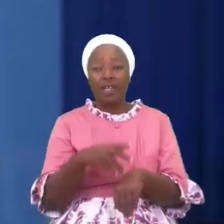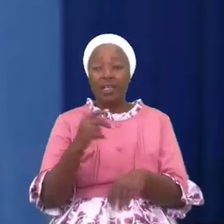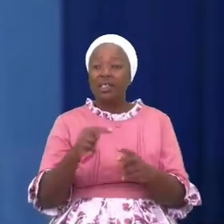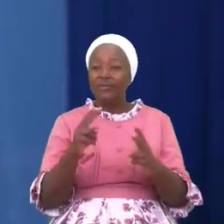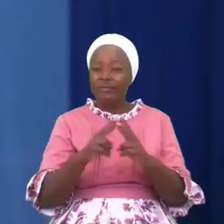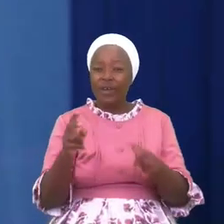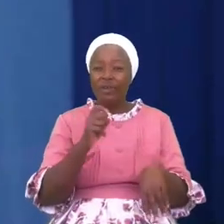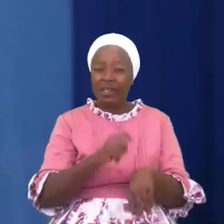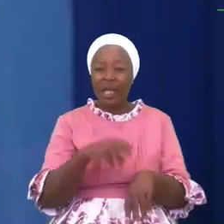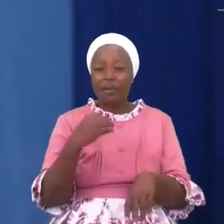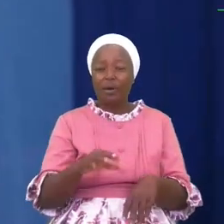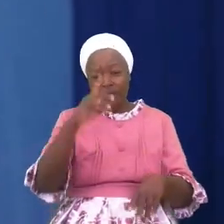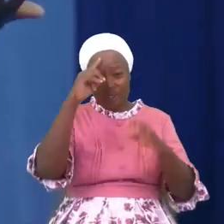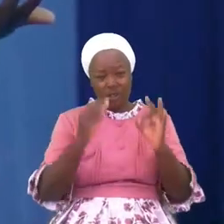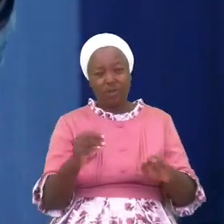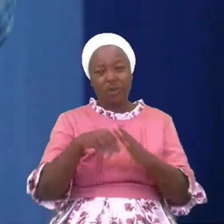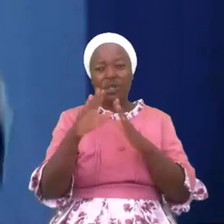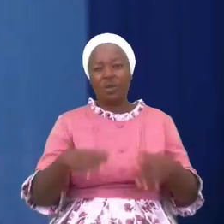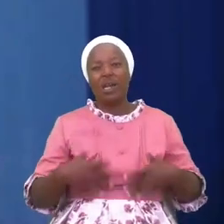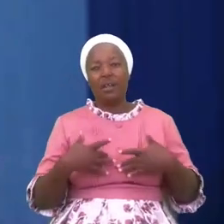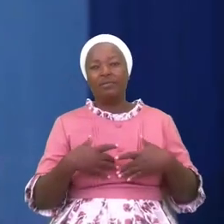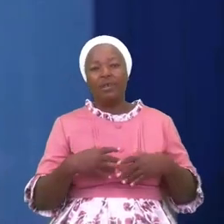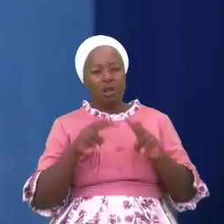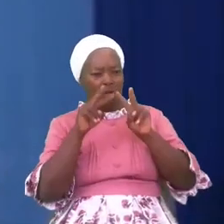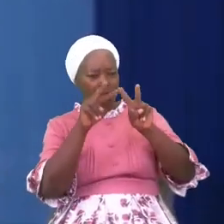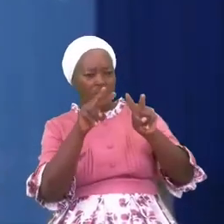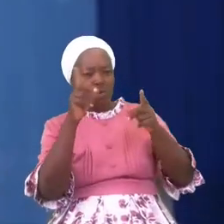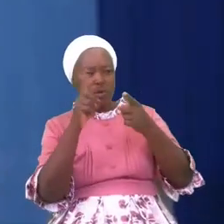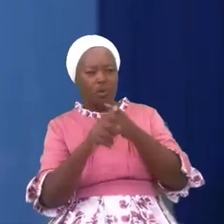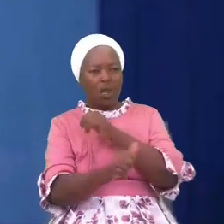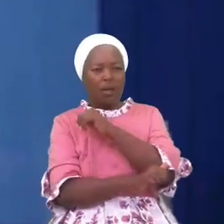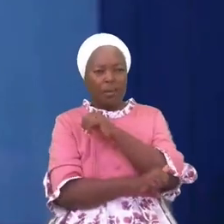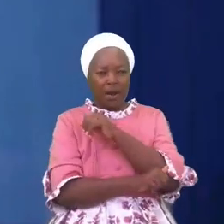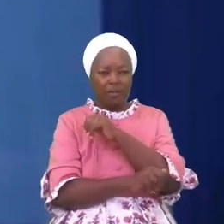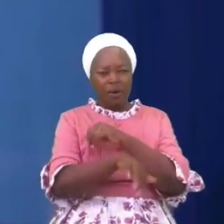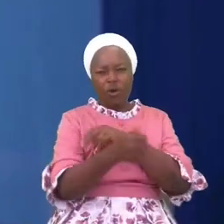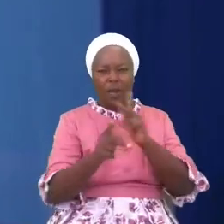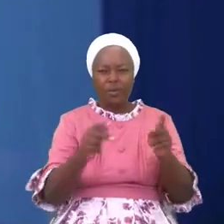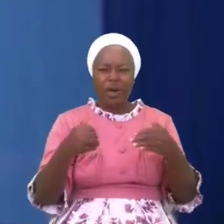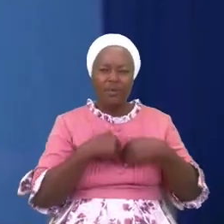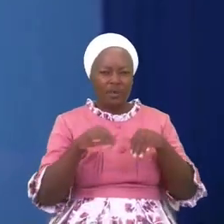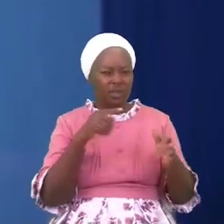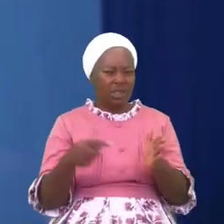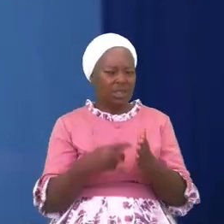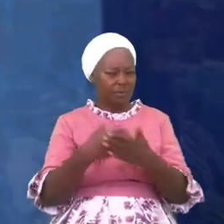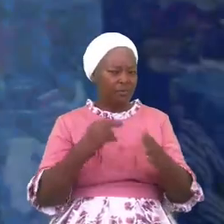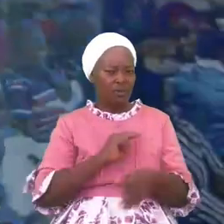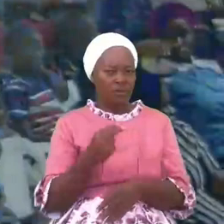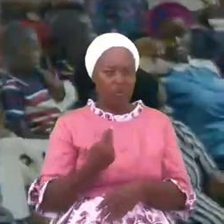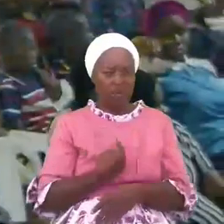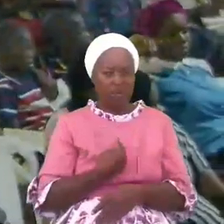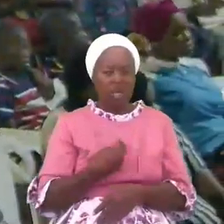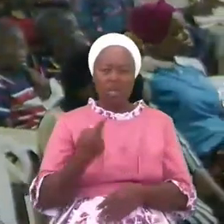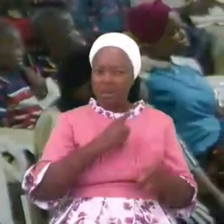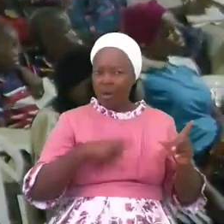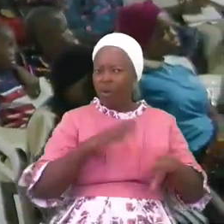Look unto Abraham. Other people have done this before us. The Lord called them, and on their own, they